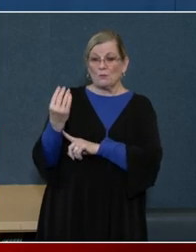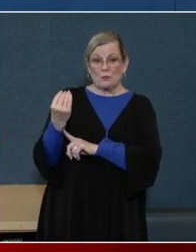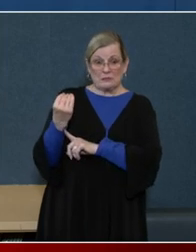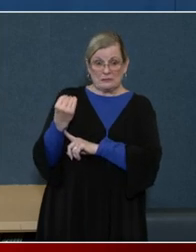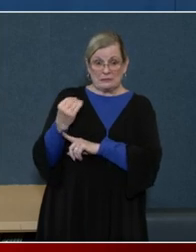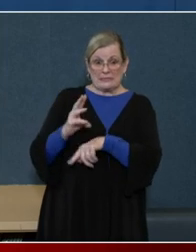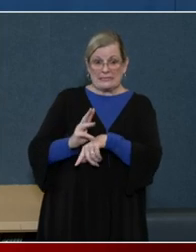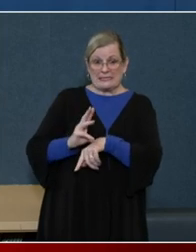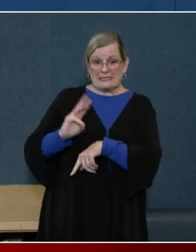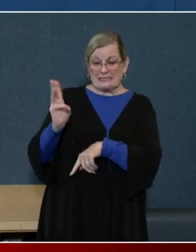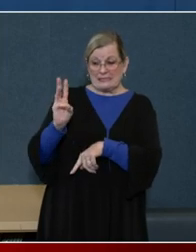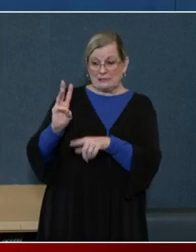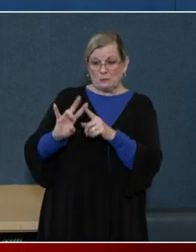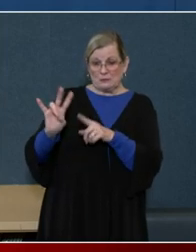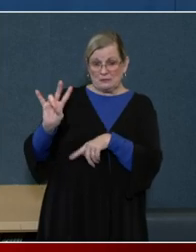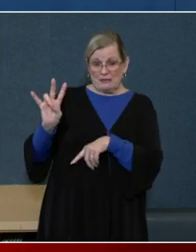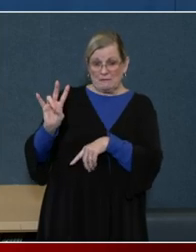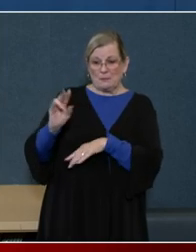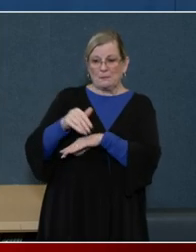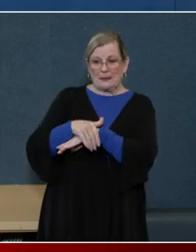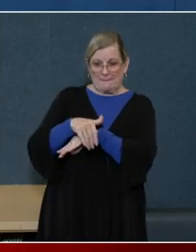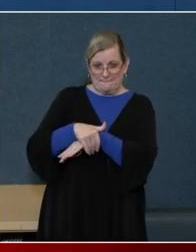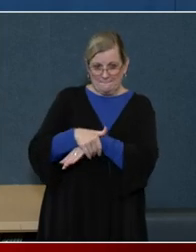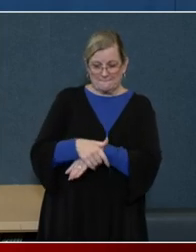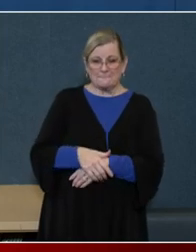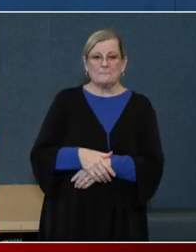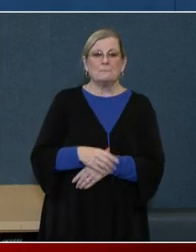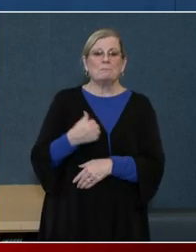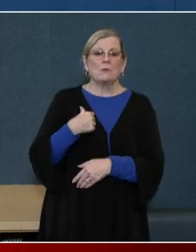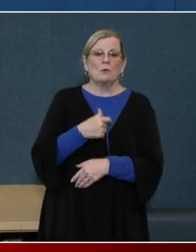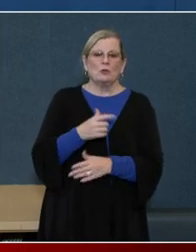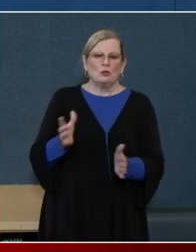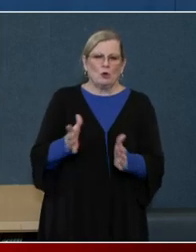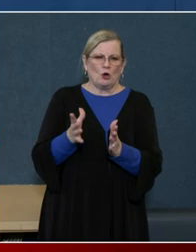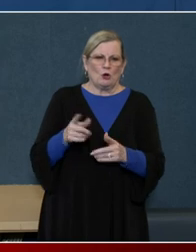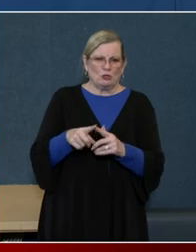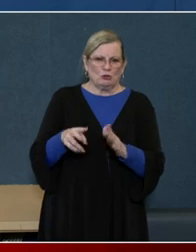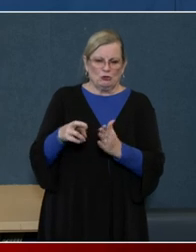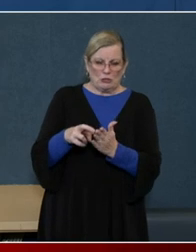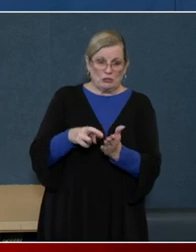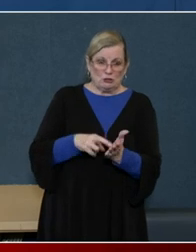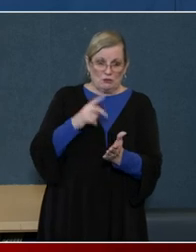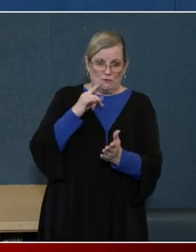p.m. Families are encouraged to register for those events.